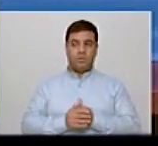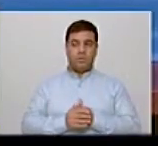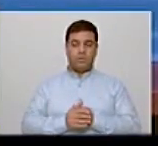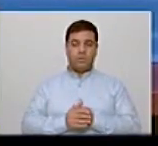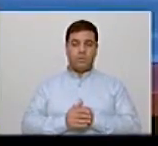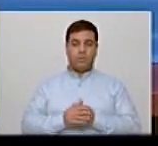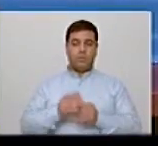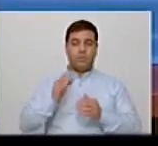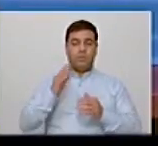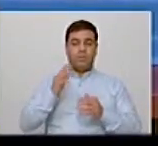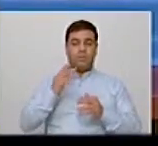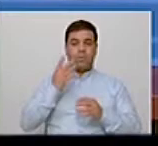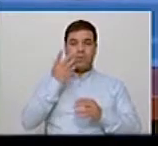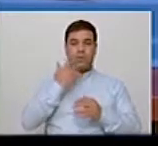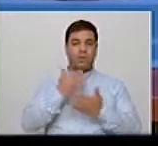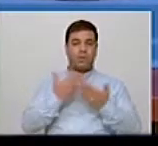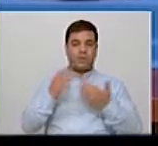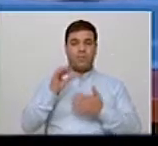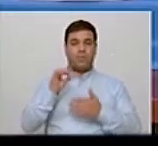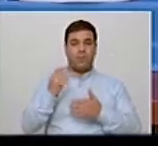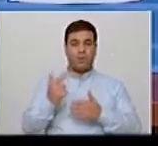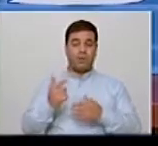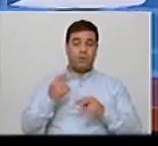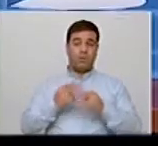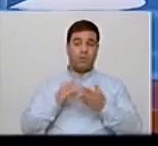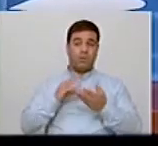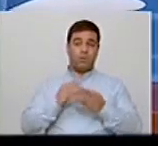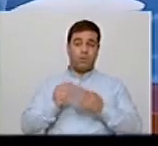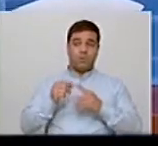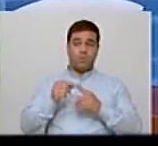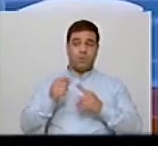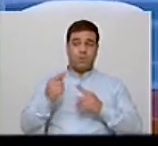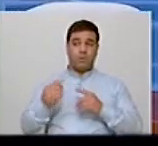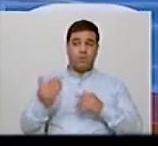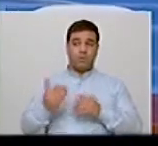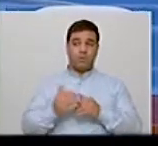Ya'ni rangsiz barkni. Endi bu barklarga